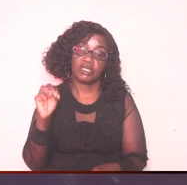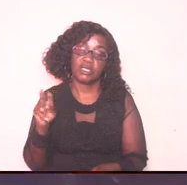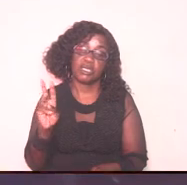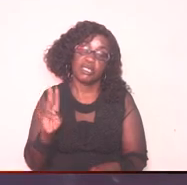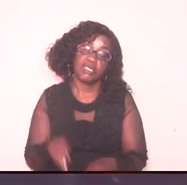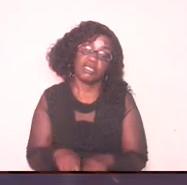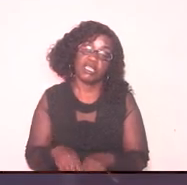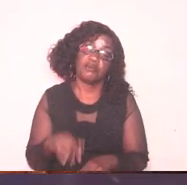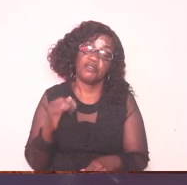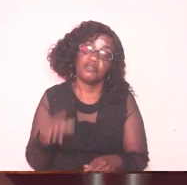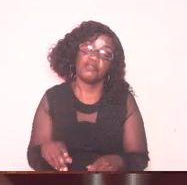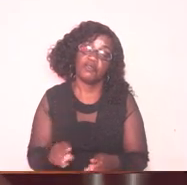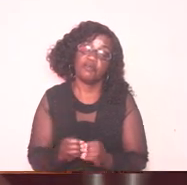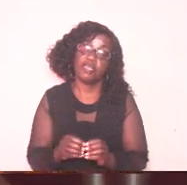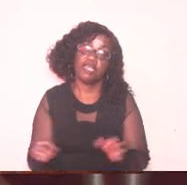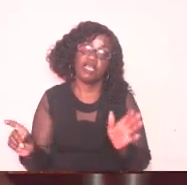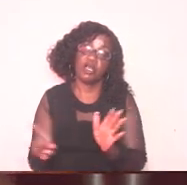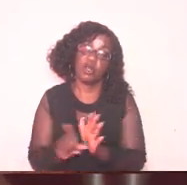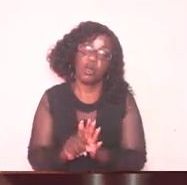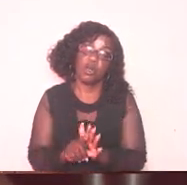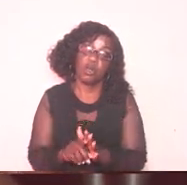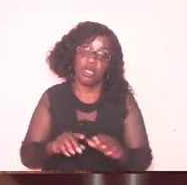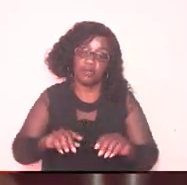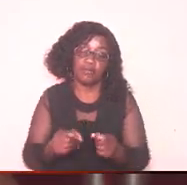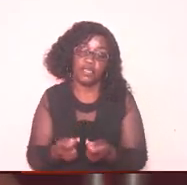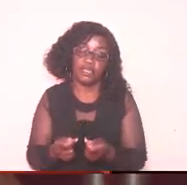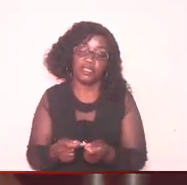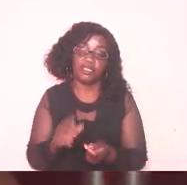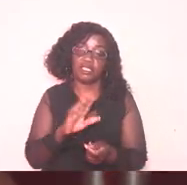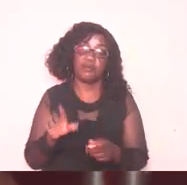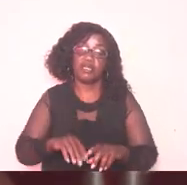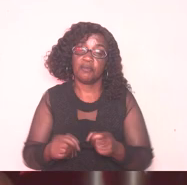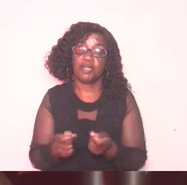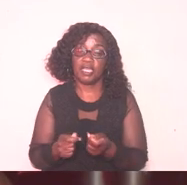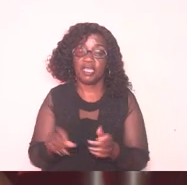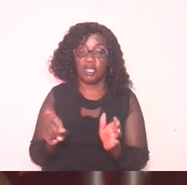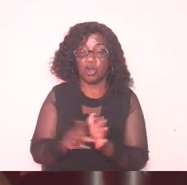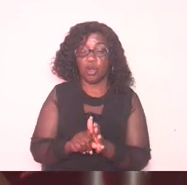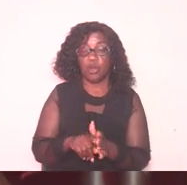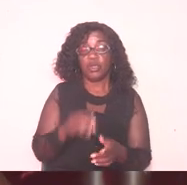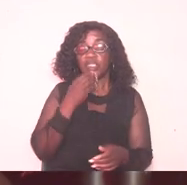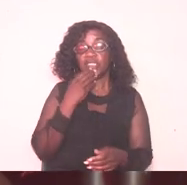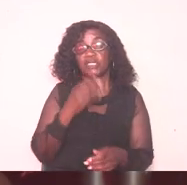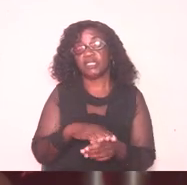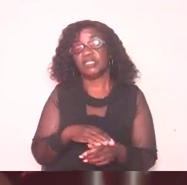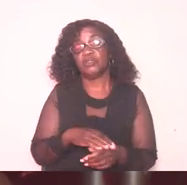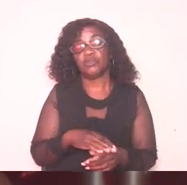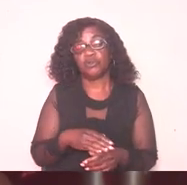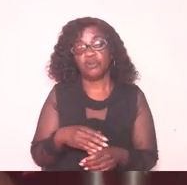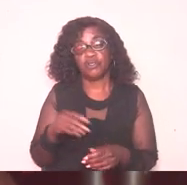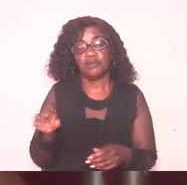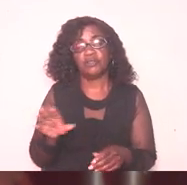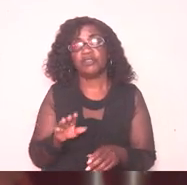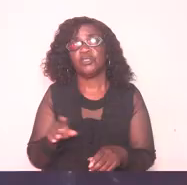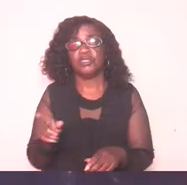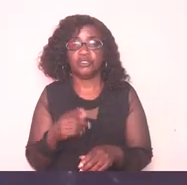if you criminalize these people simply because they want to act on their sexual ages, this means that we're creating a society that understands sexual relationships